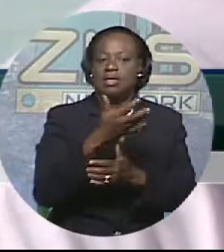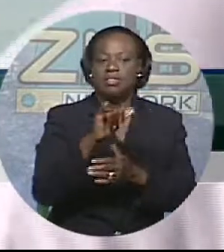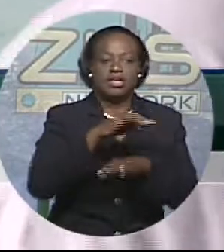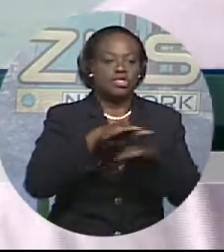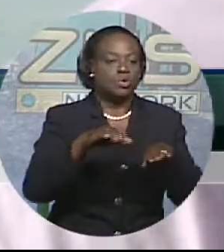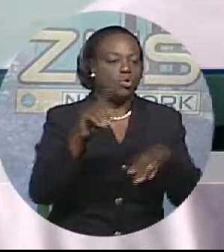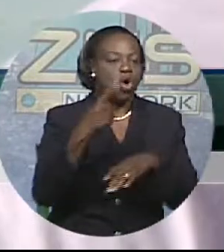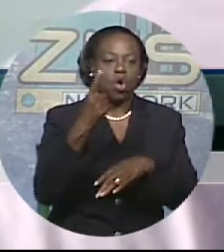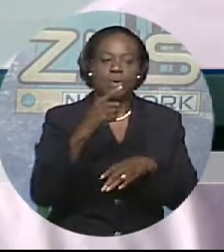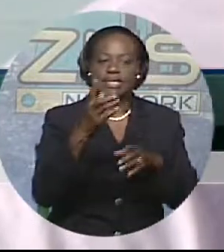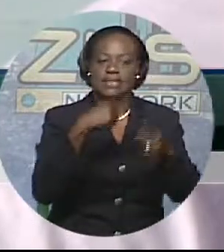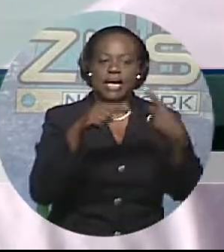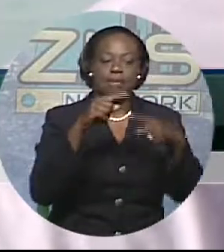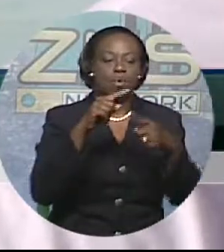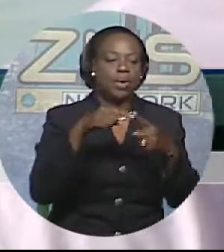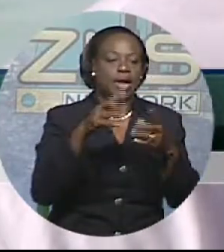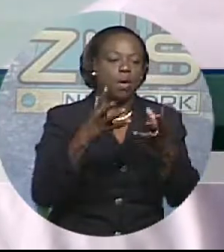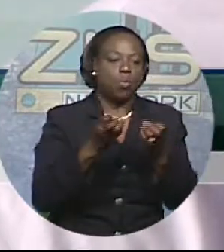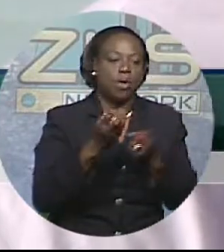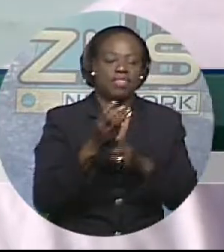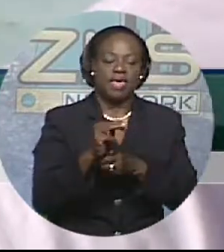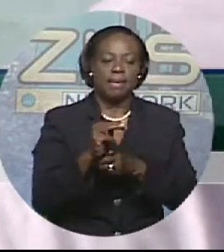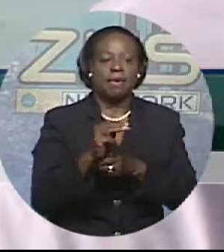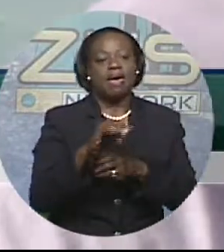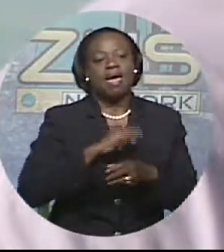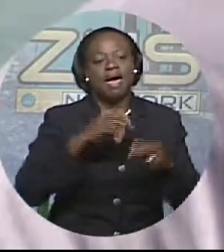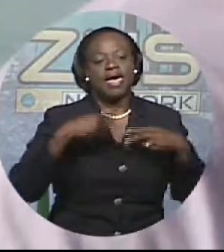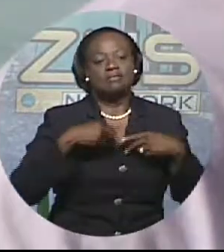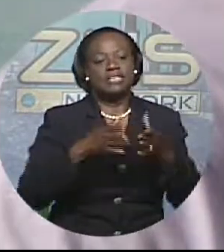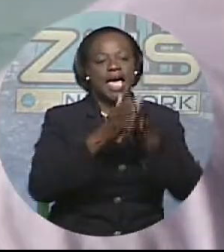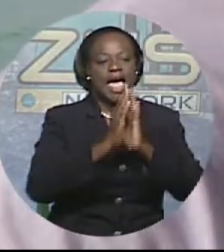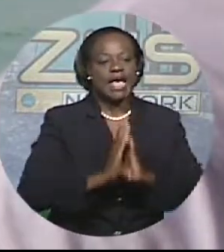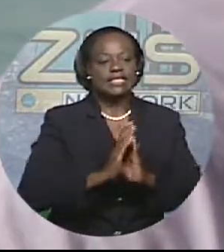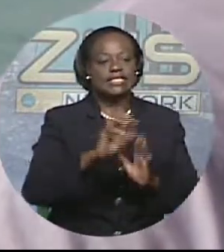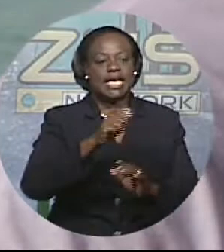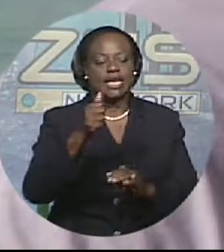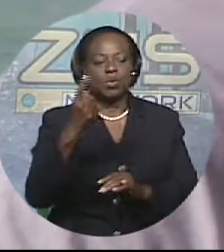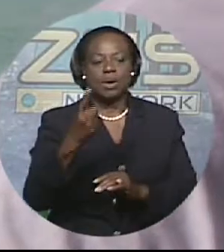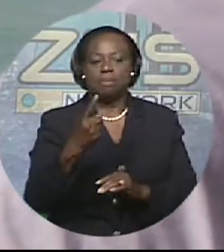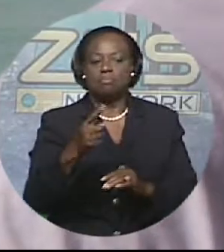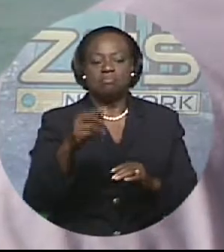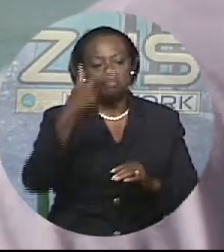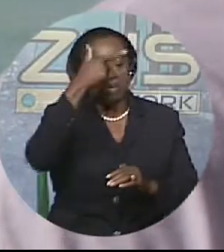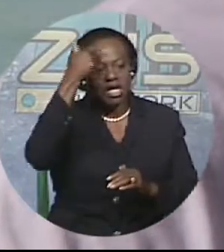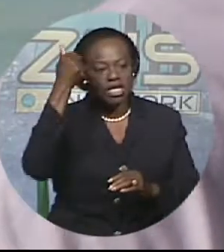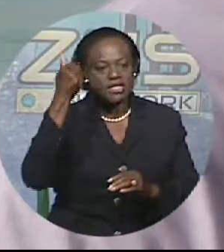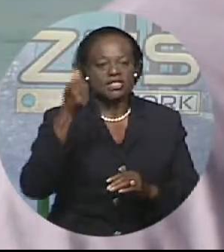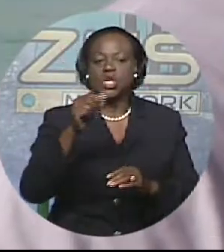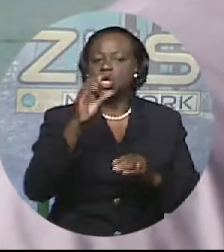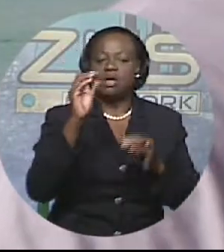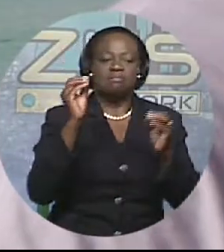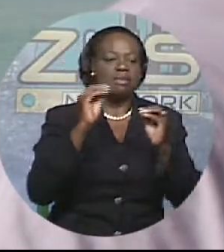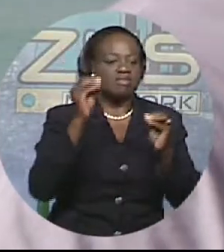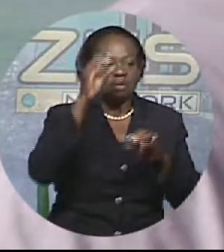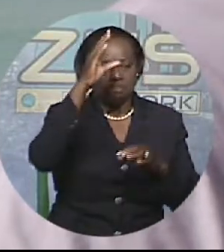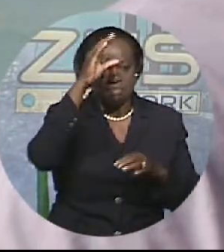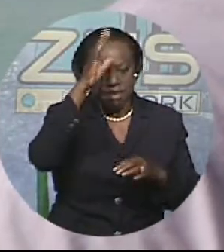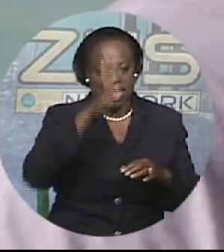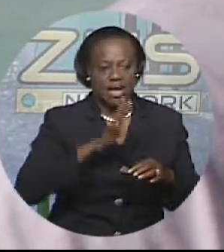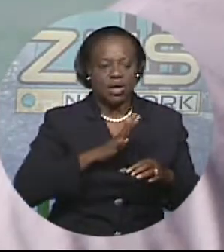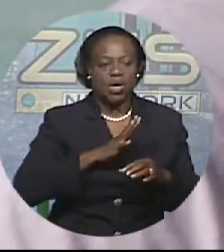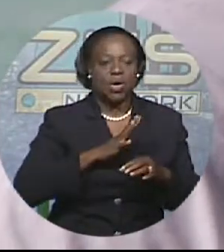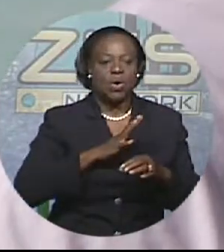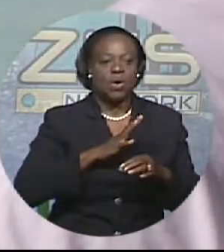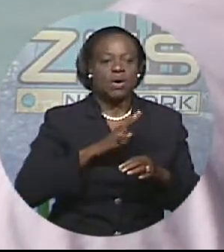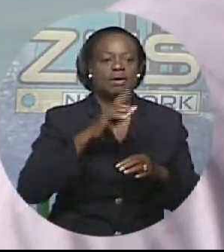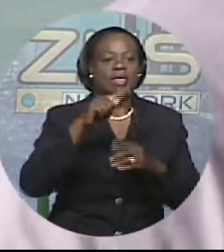go and just about ask anybody because none of the guys on Thunderbird are regular crew besides my